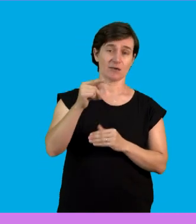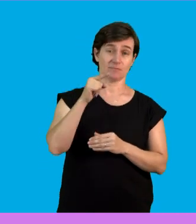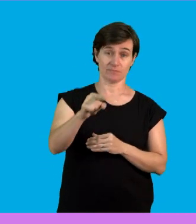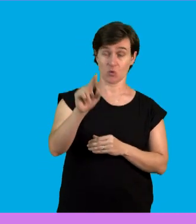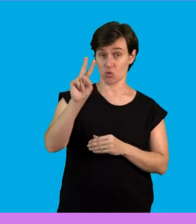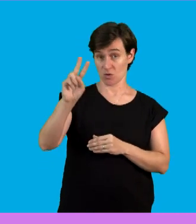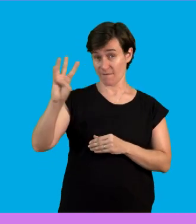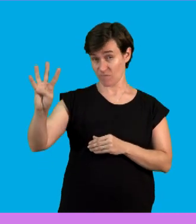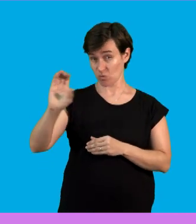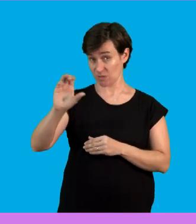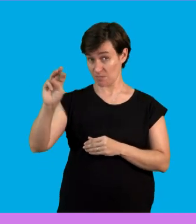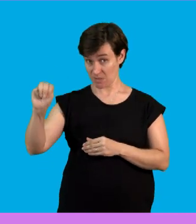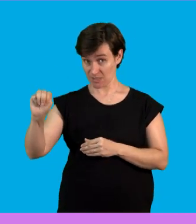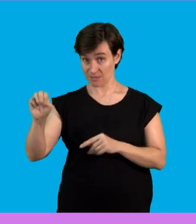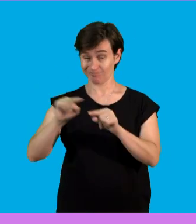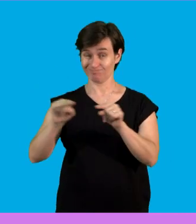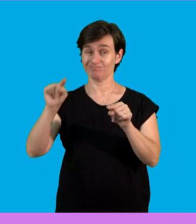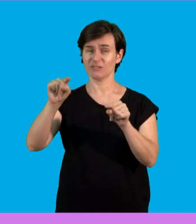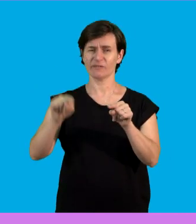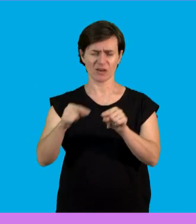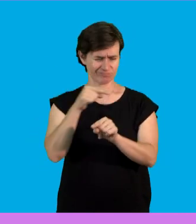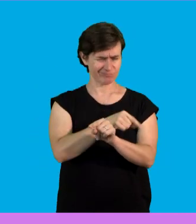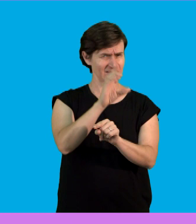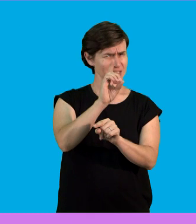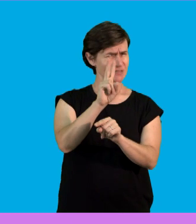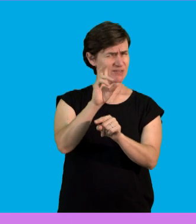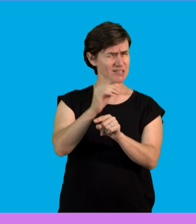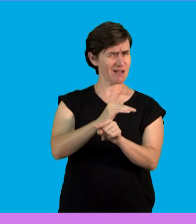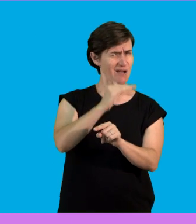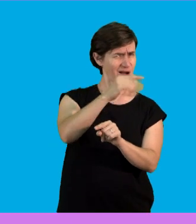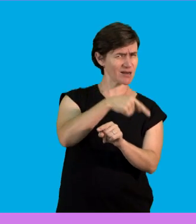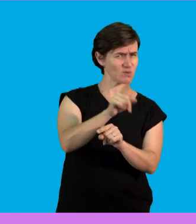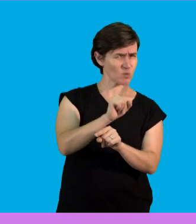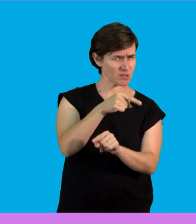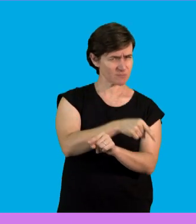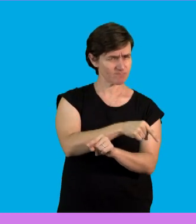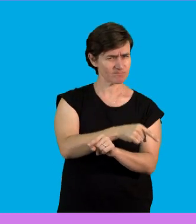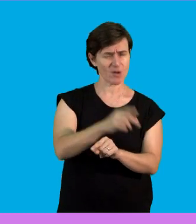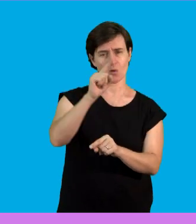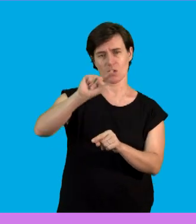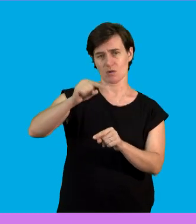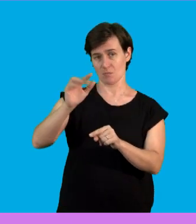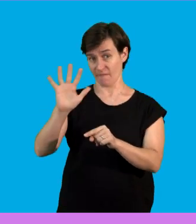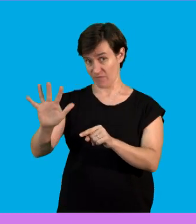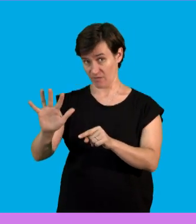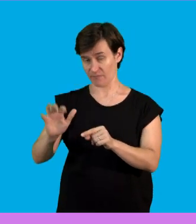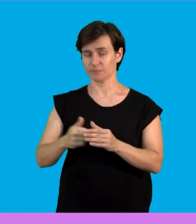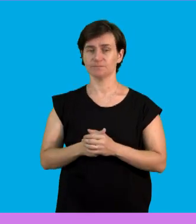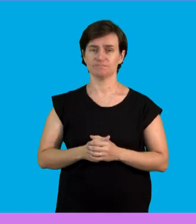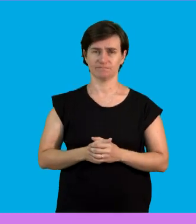got 24 centimeters and the height of the DVD is only